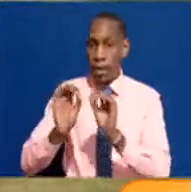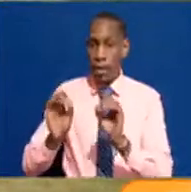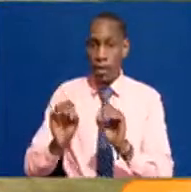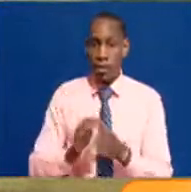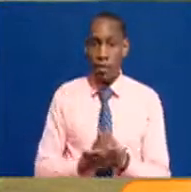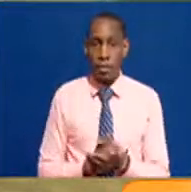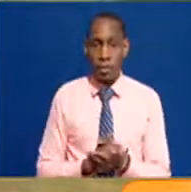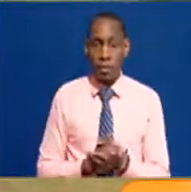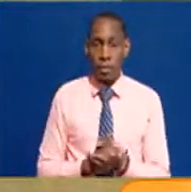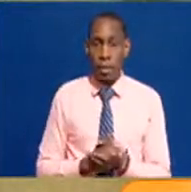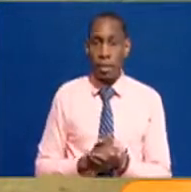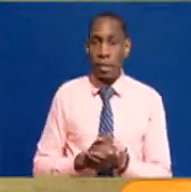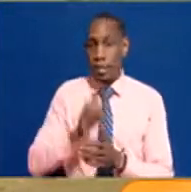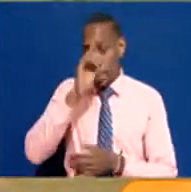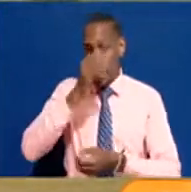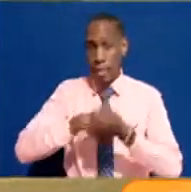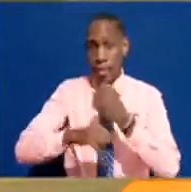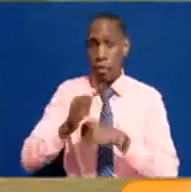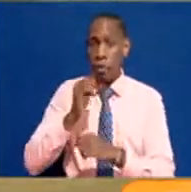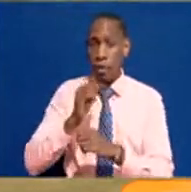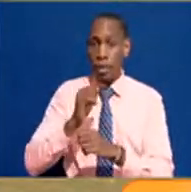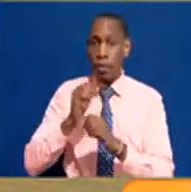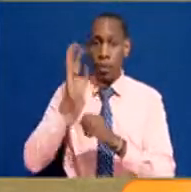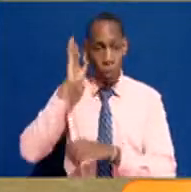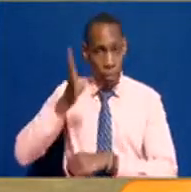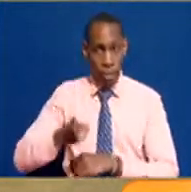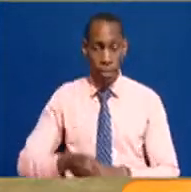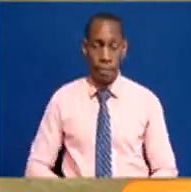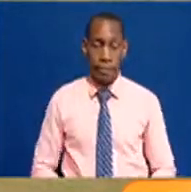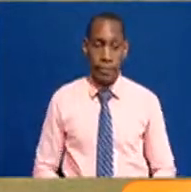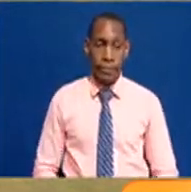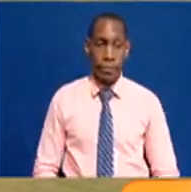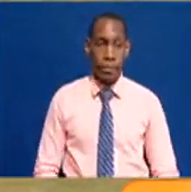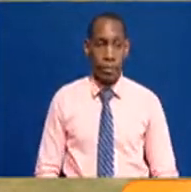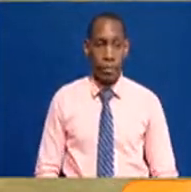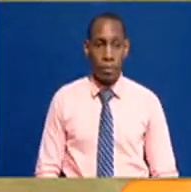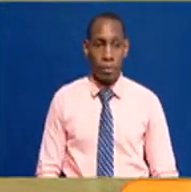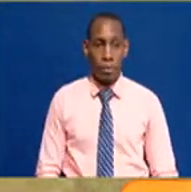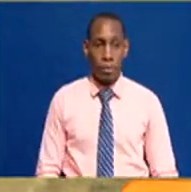that stern action will be taken. Emily Chebet, Citizen TV.